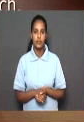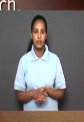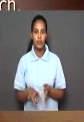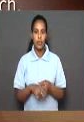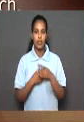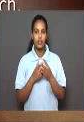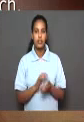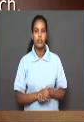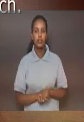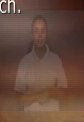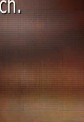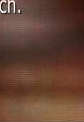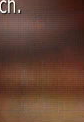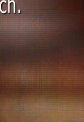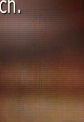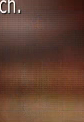Begin.